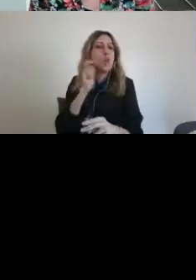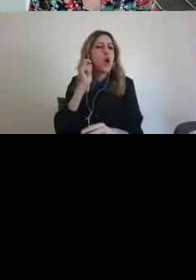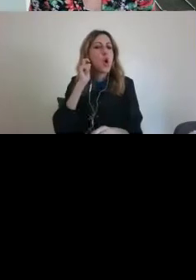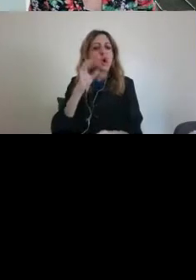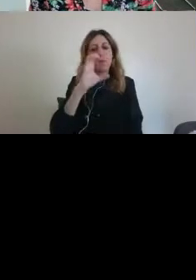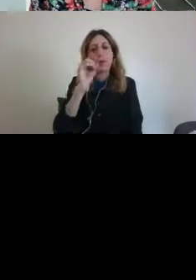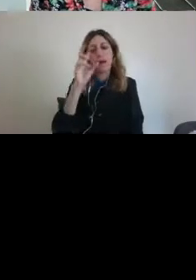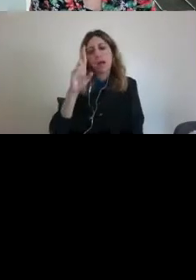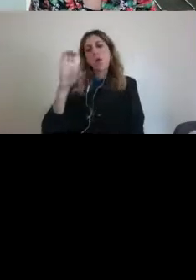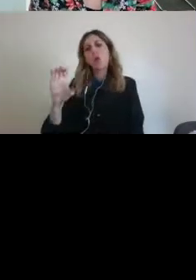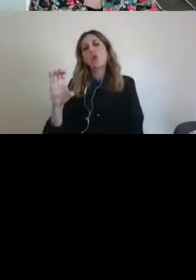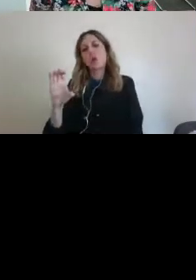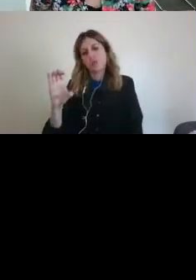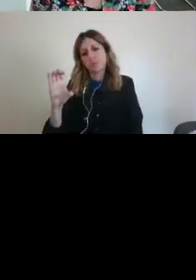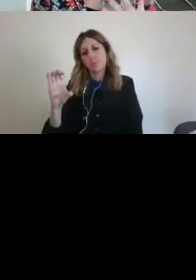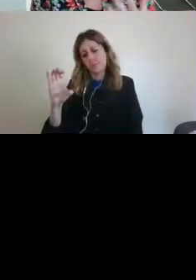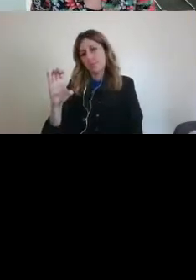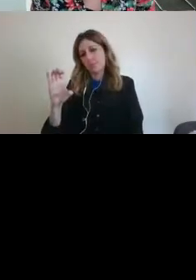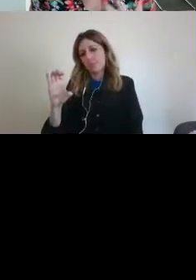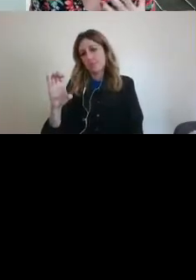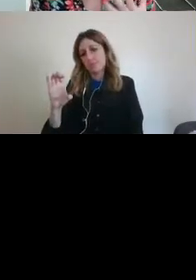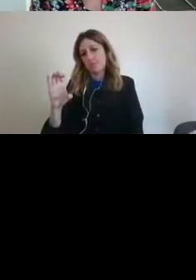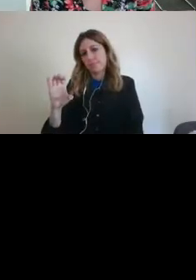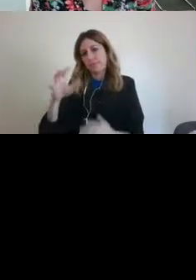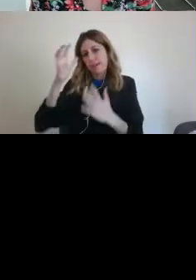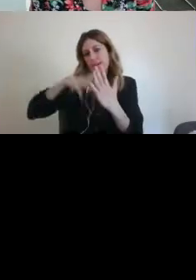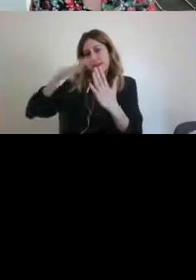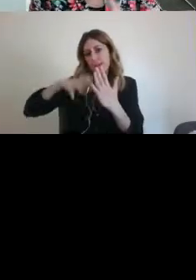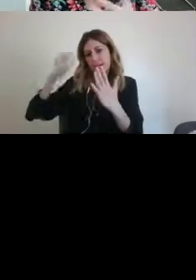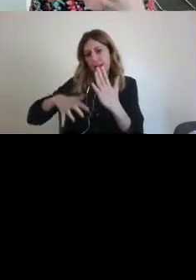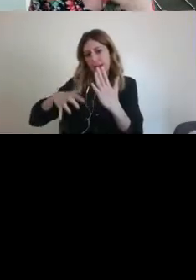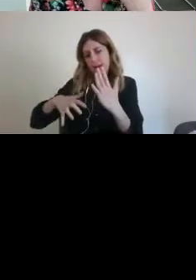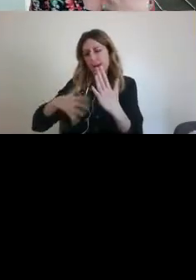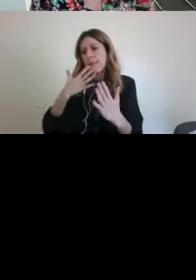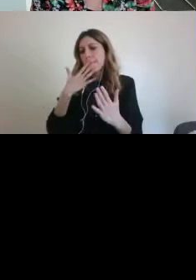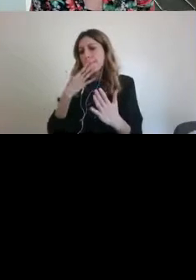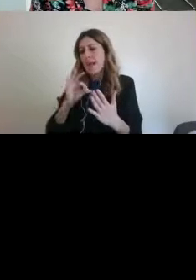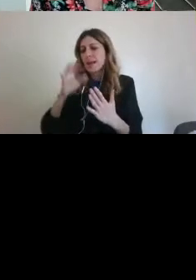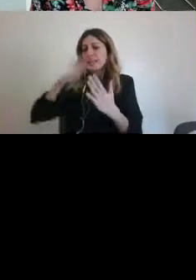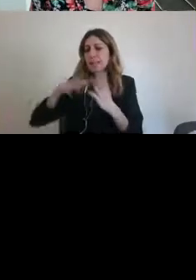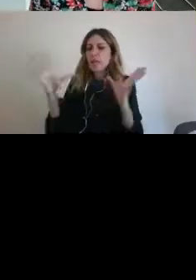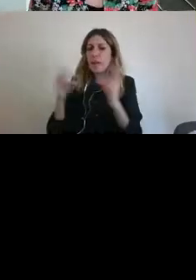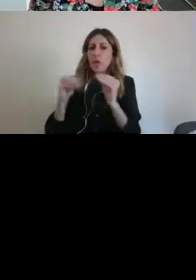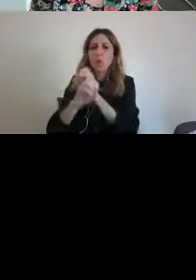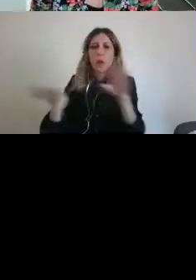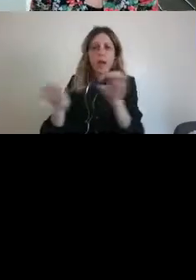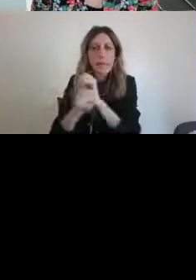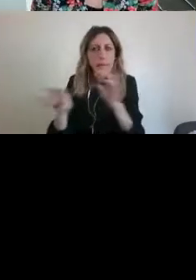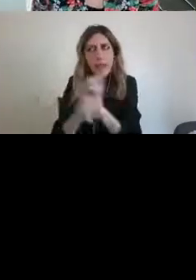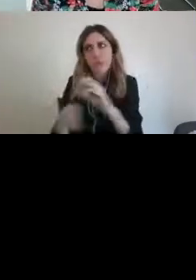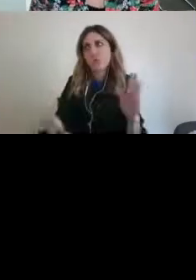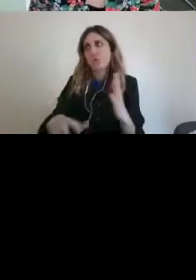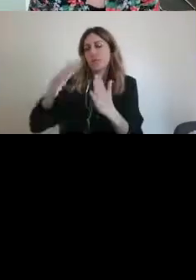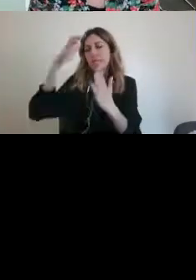are informative articles. But I think they also could be landing pages. It could also be product pages. You should